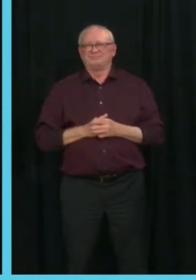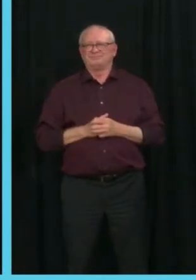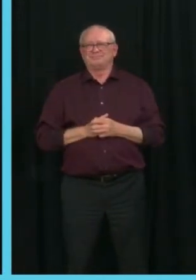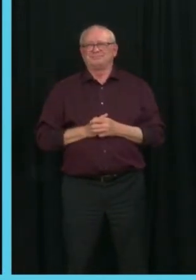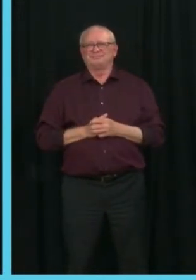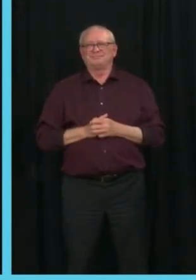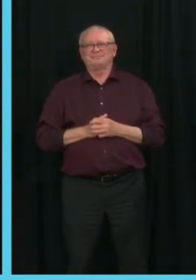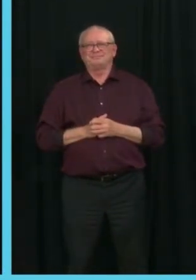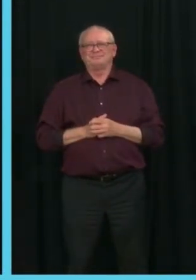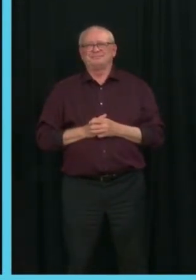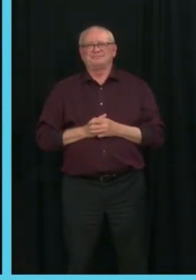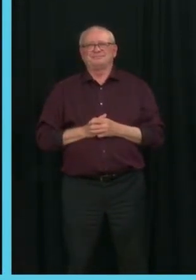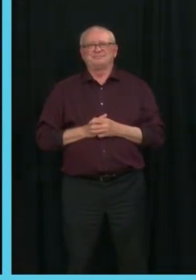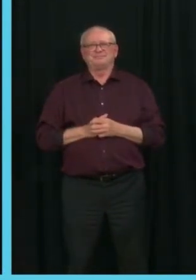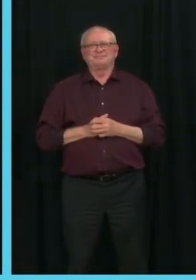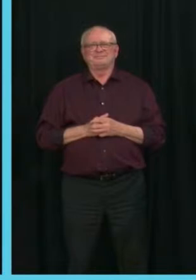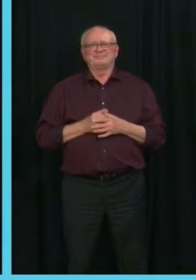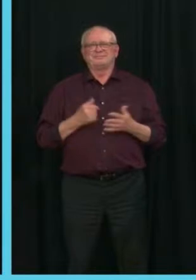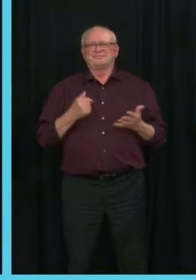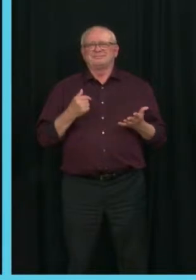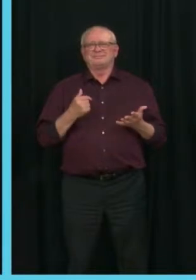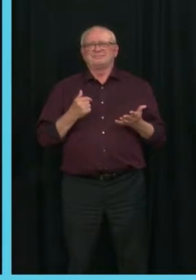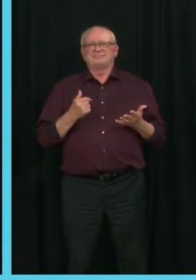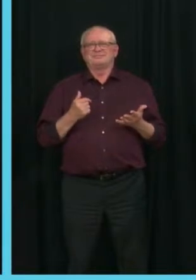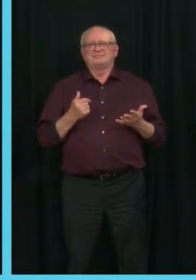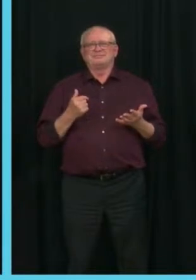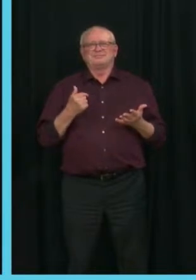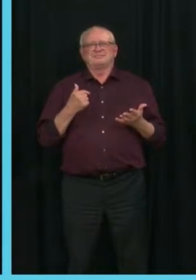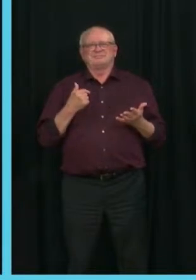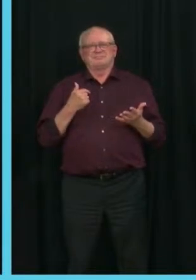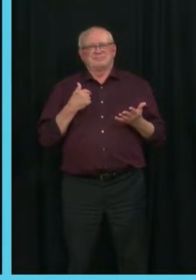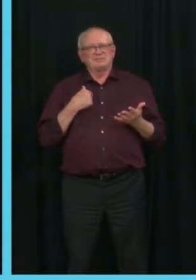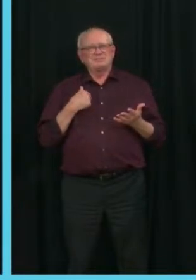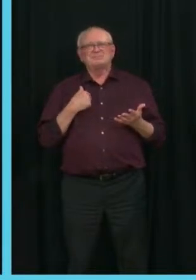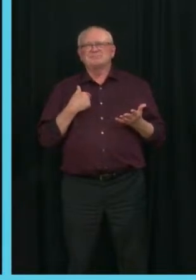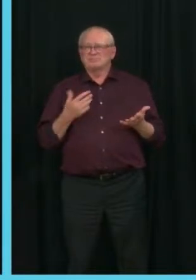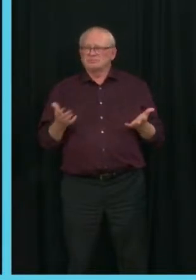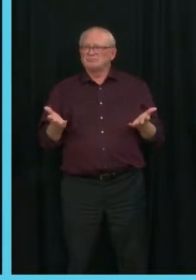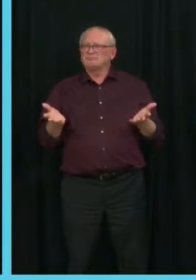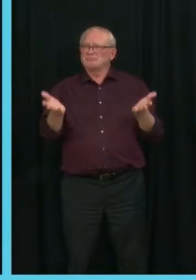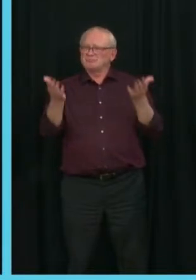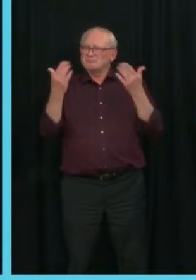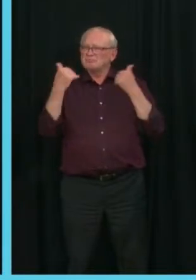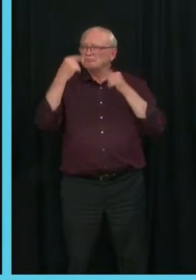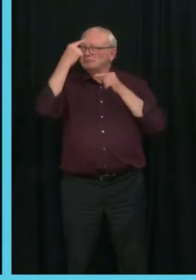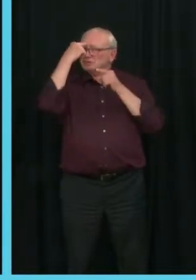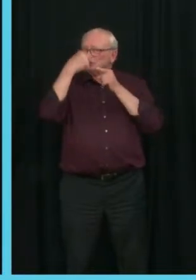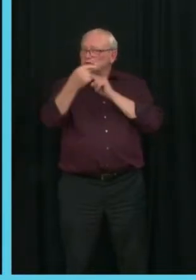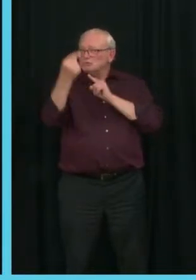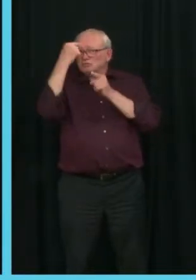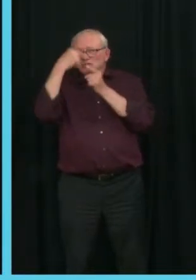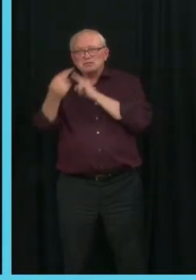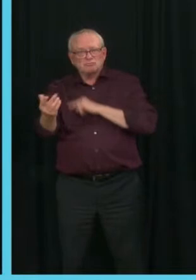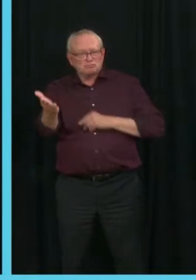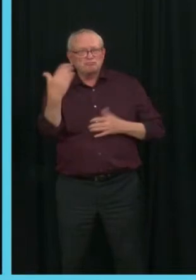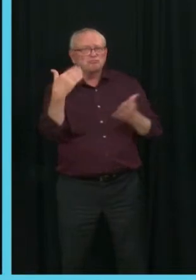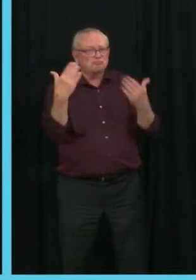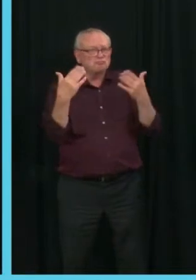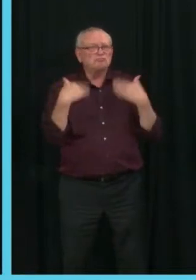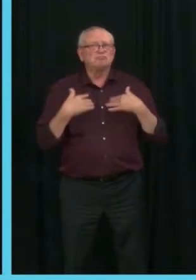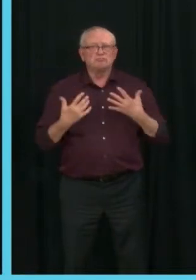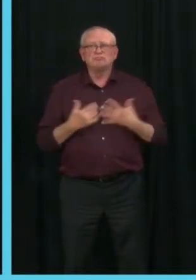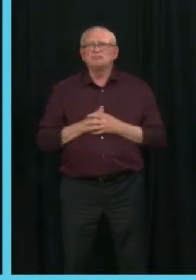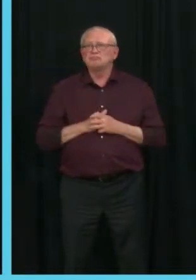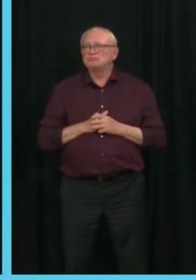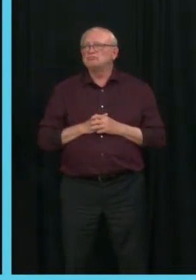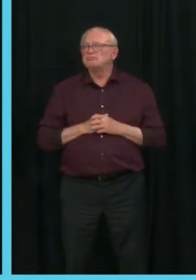have welcomed a wider range of views on a range of questions than is typically the case in Canadian political